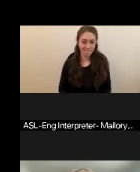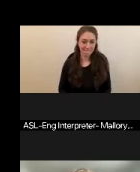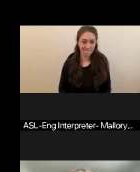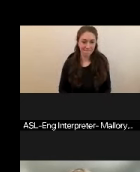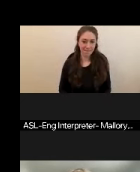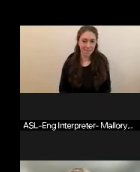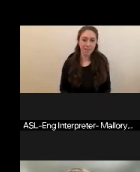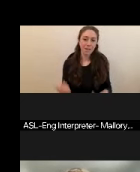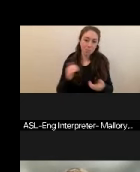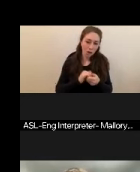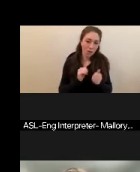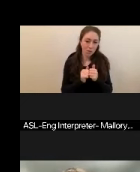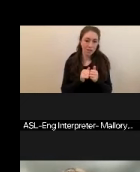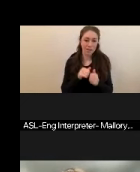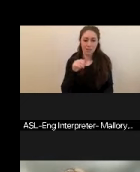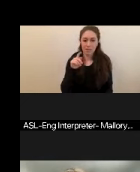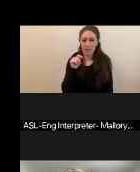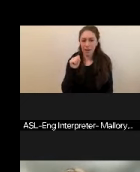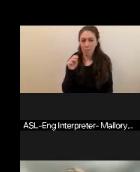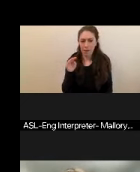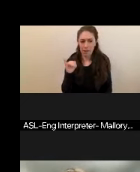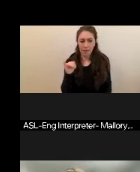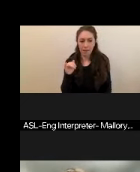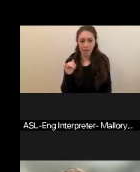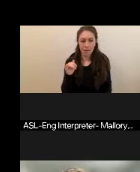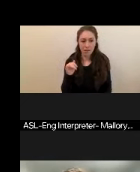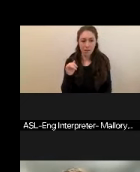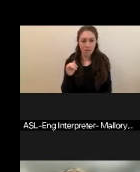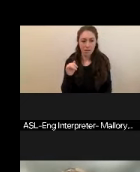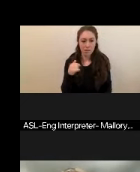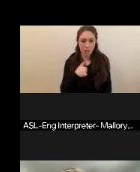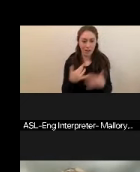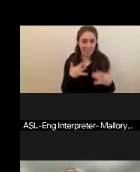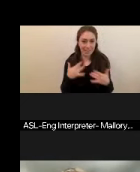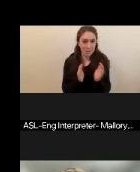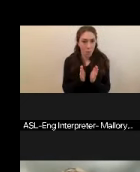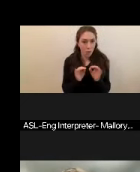partnership with TAMI. And that's one of the things that we are also really excited about as a small org.